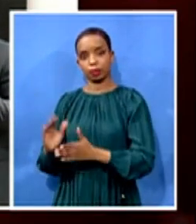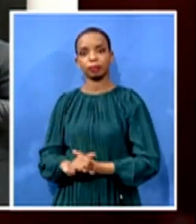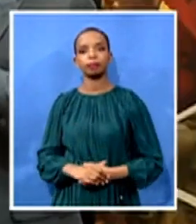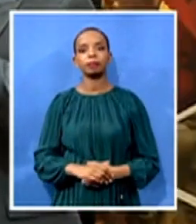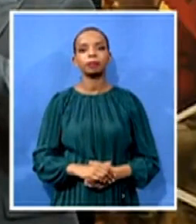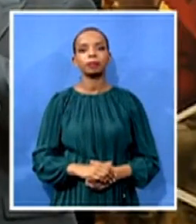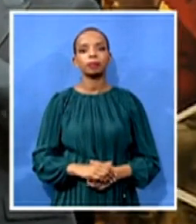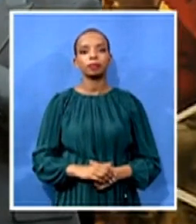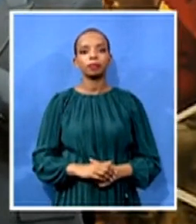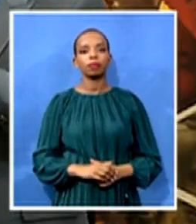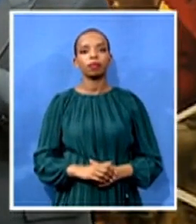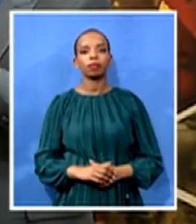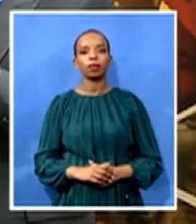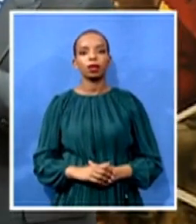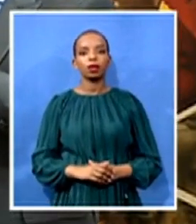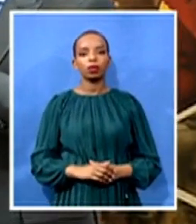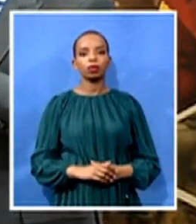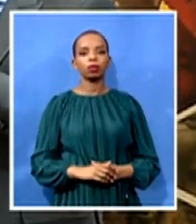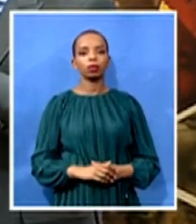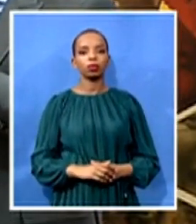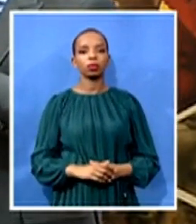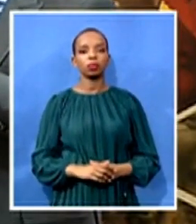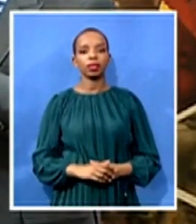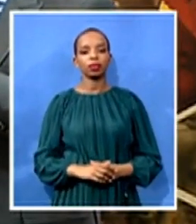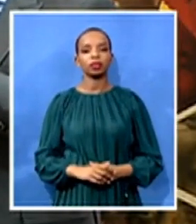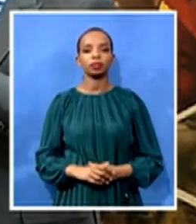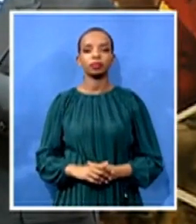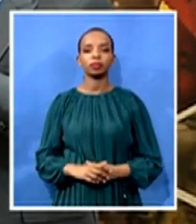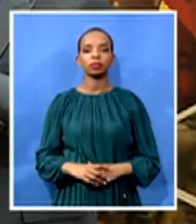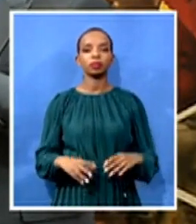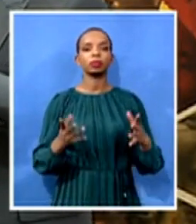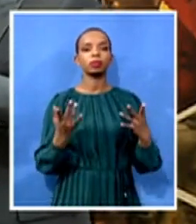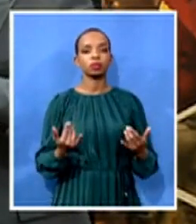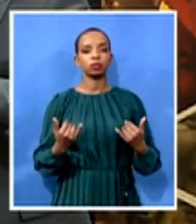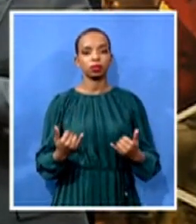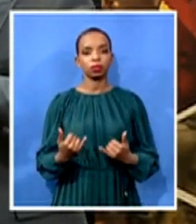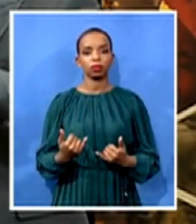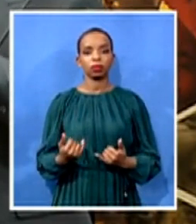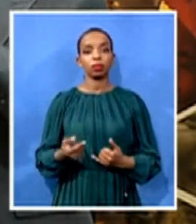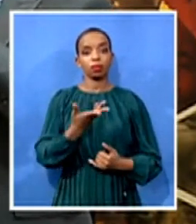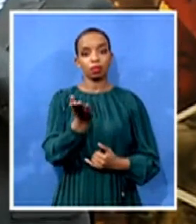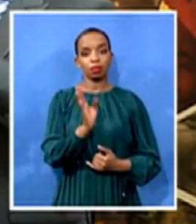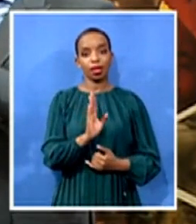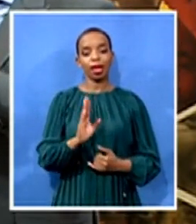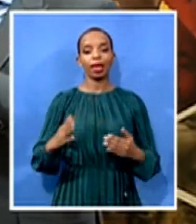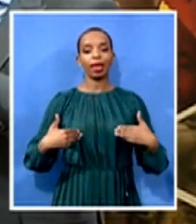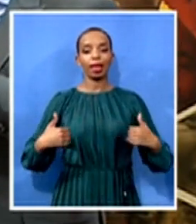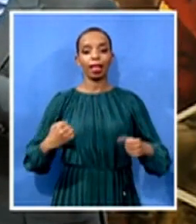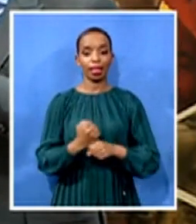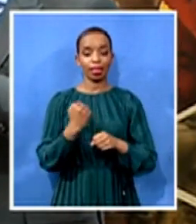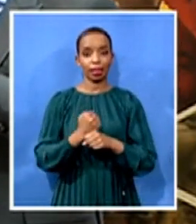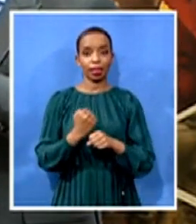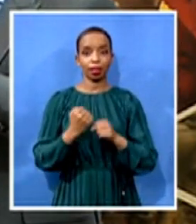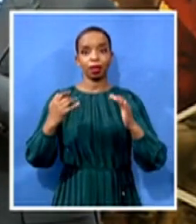Hospitals to address challenges faced by other health workers at the Dora Nginza, Livingston and other hospitals in our